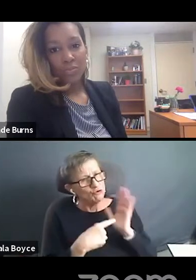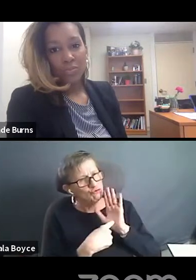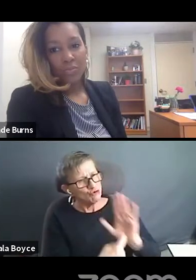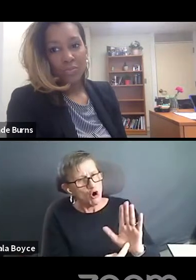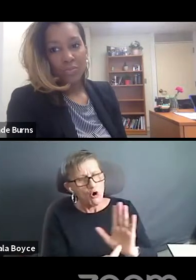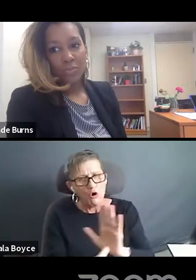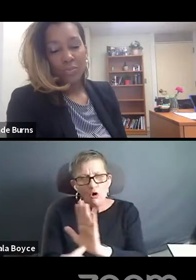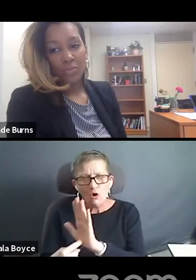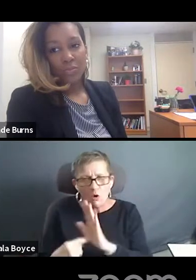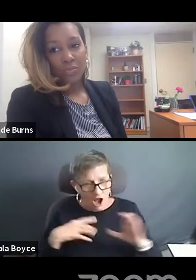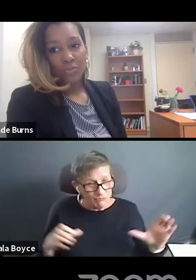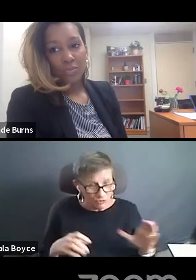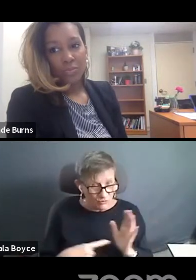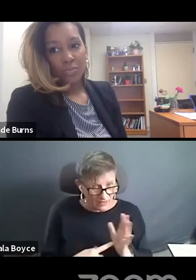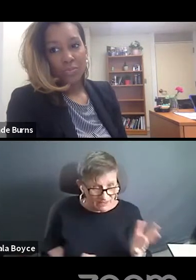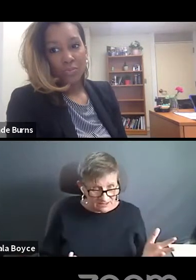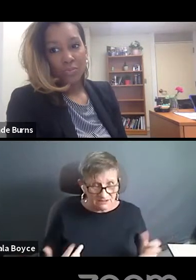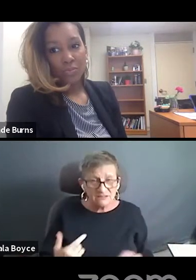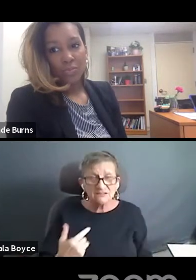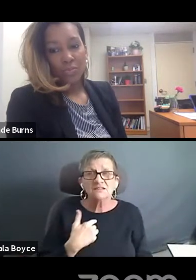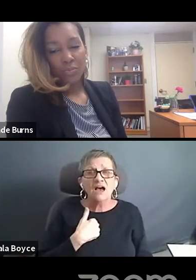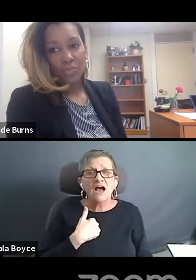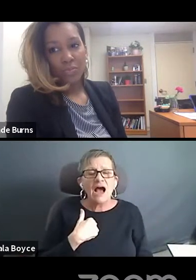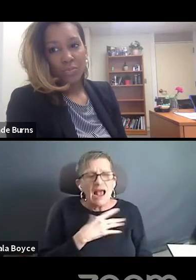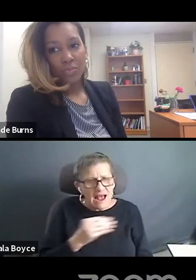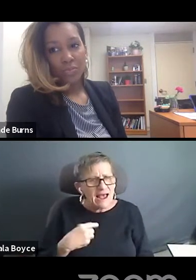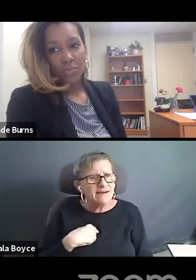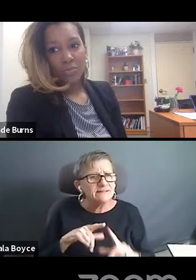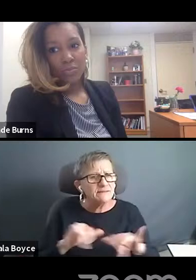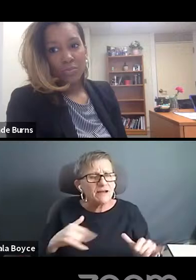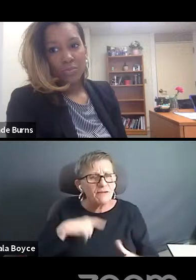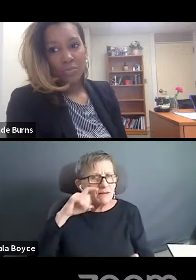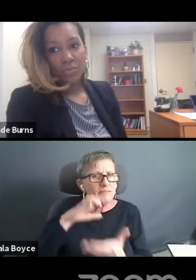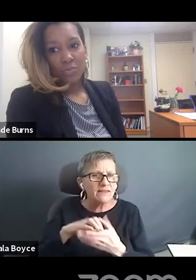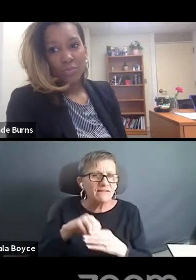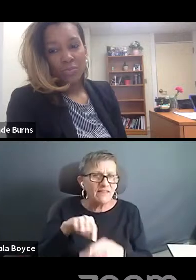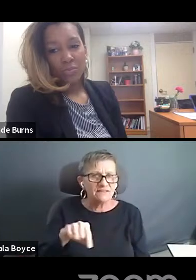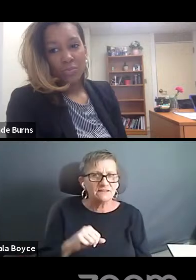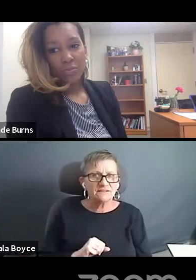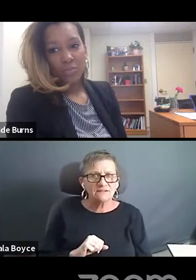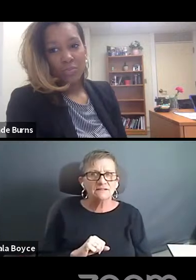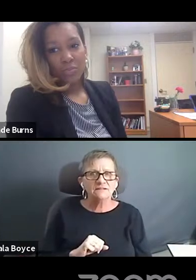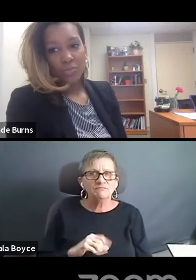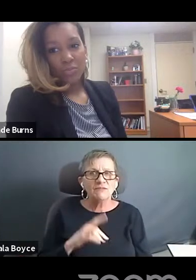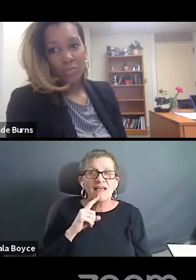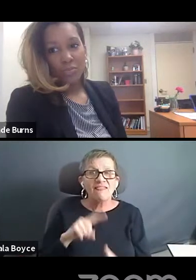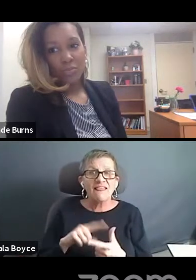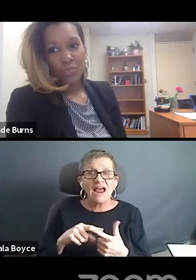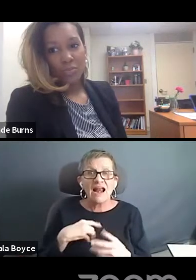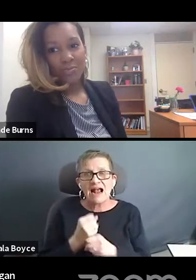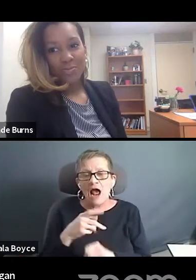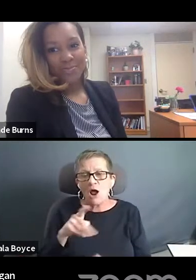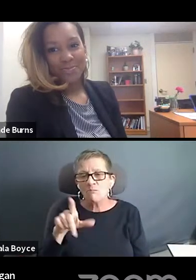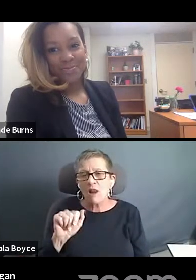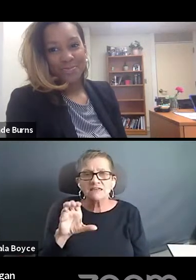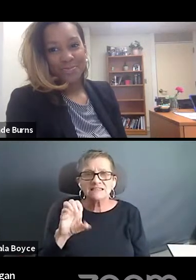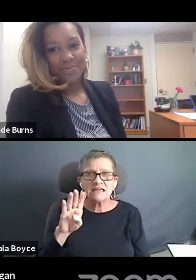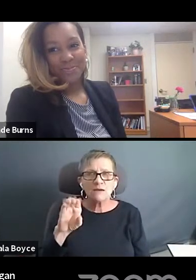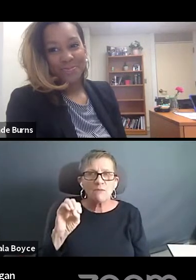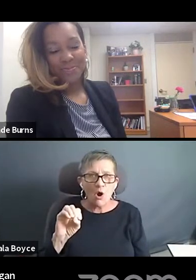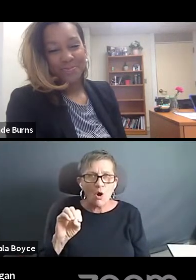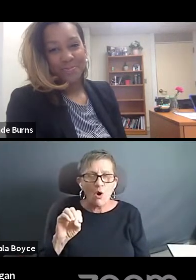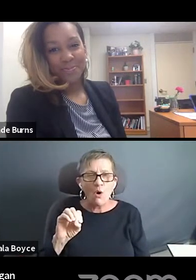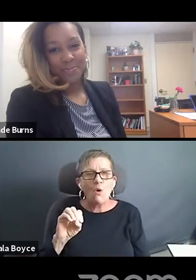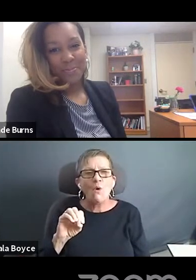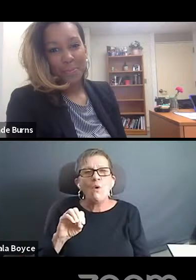that I am doing this and I believe in it. It turns out that I ended up getting placebo as I got unblinded. And